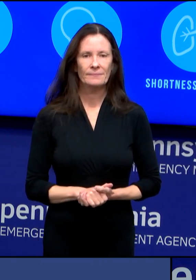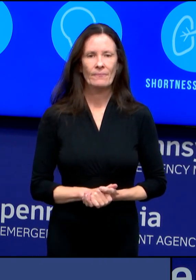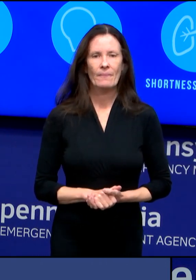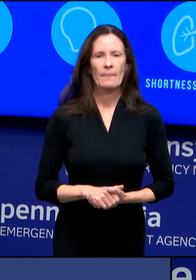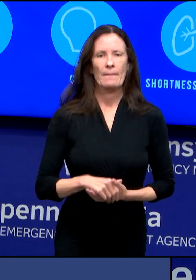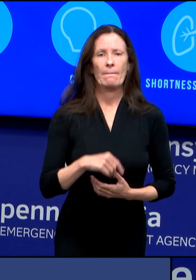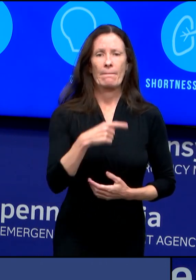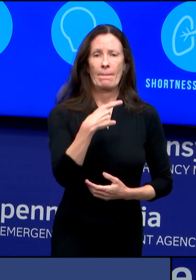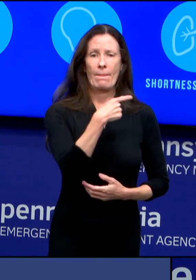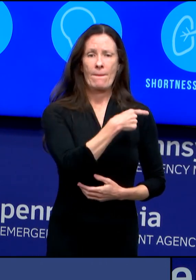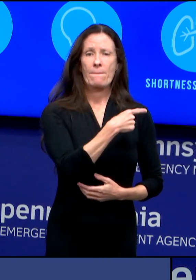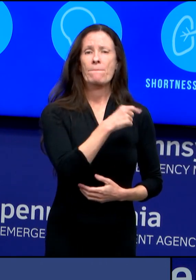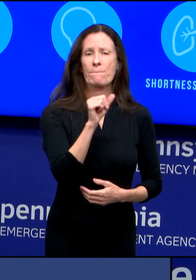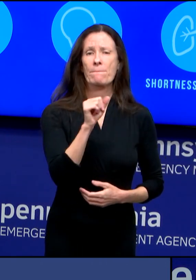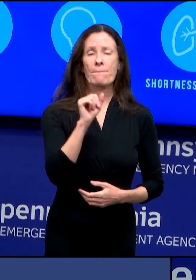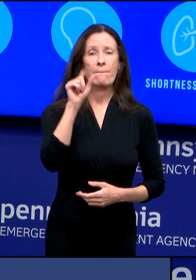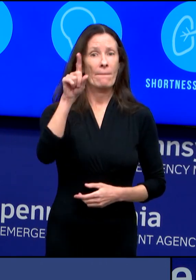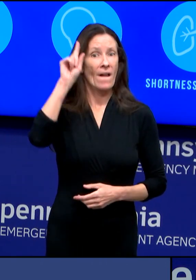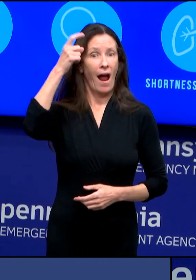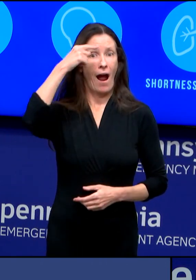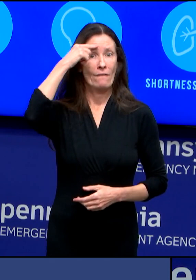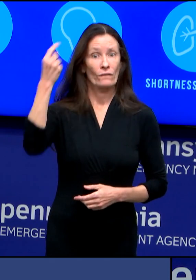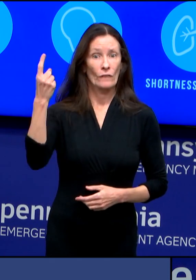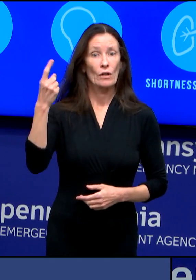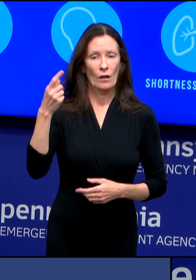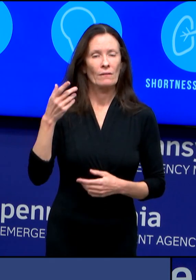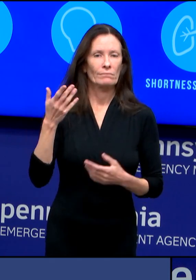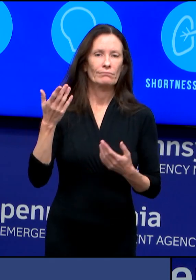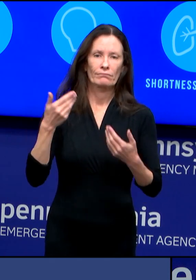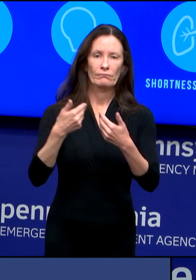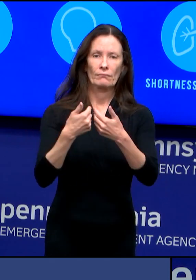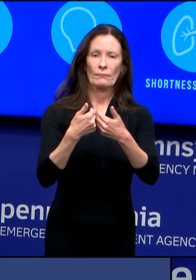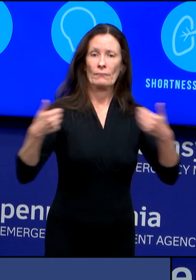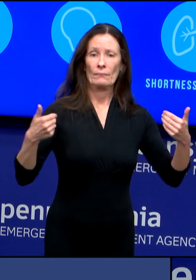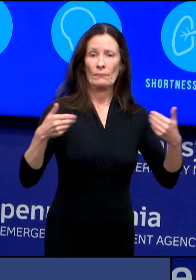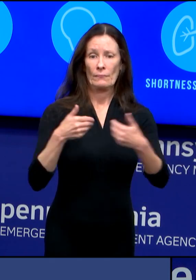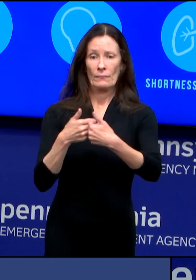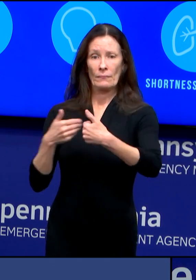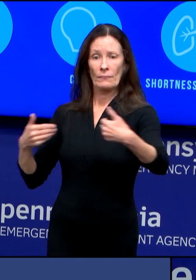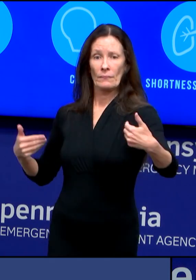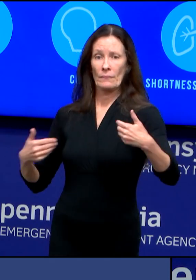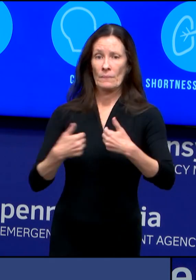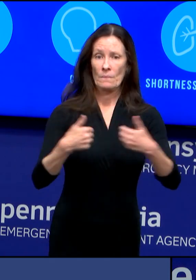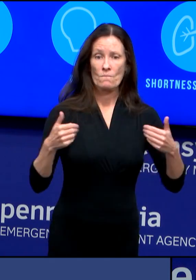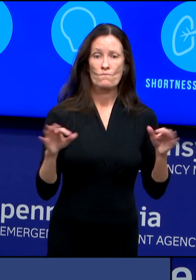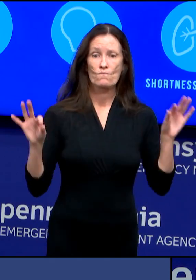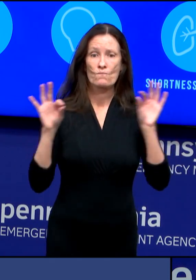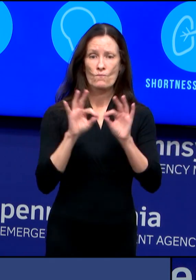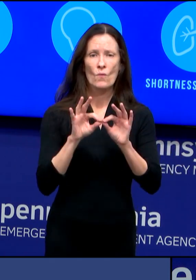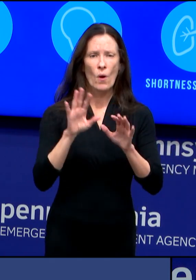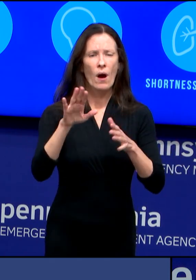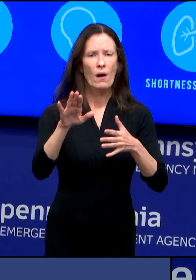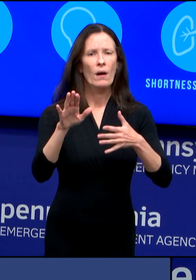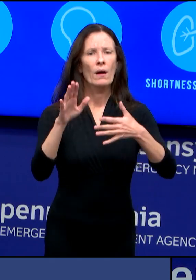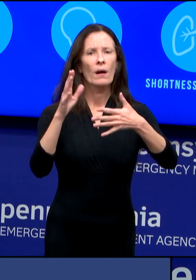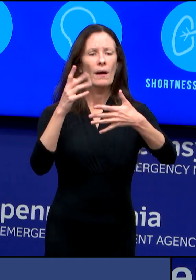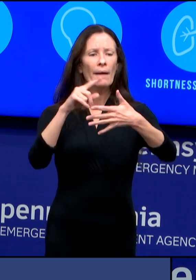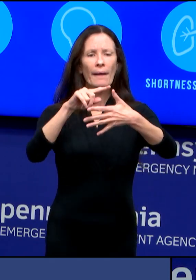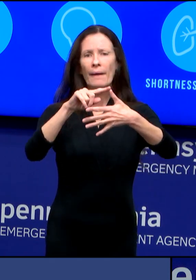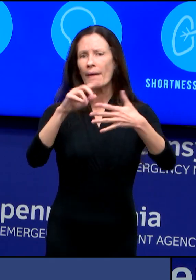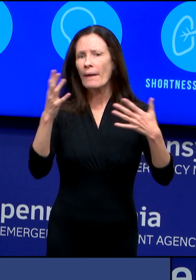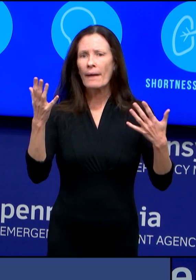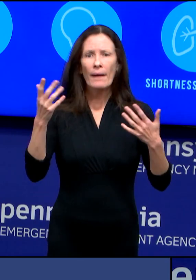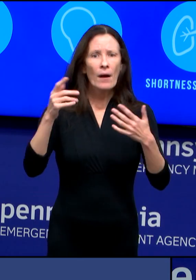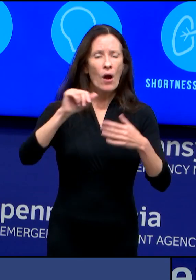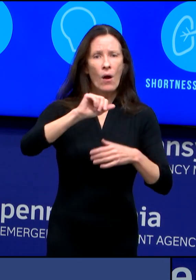efforts, have been sequential, targeted efforts in counties that are most hit. As the governor mentioned,